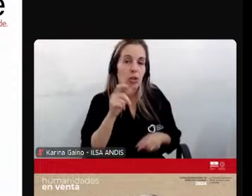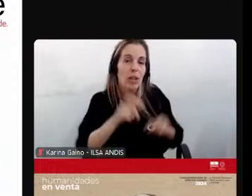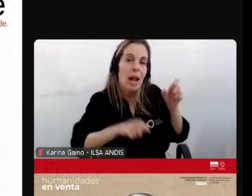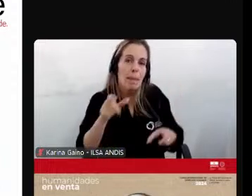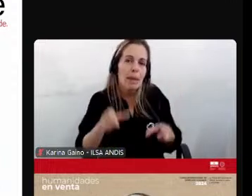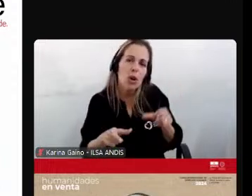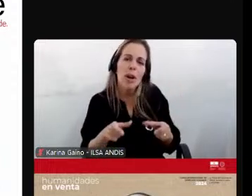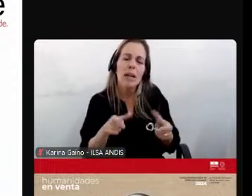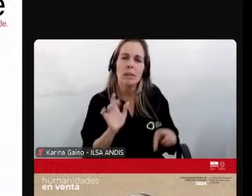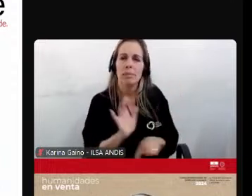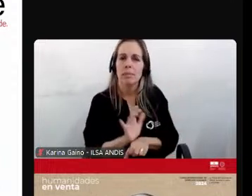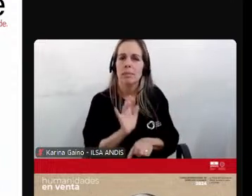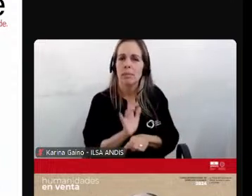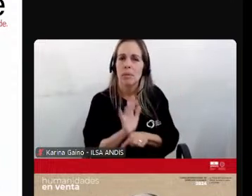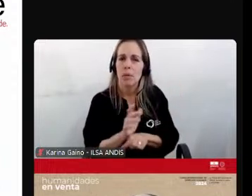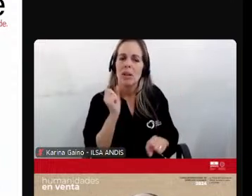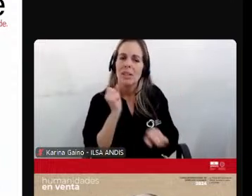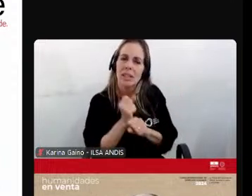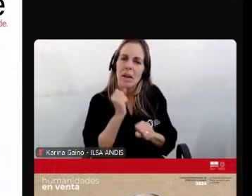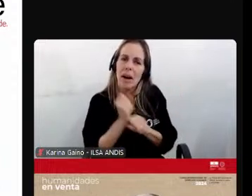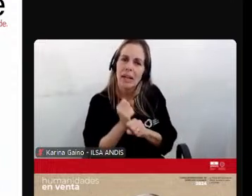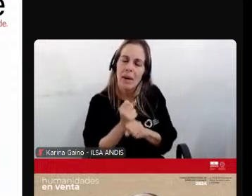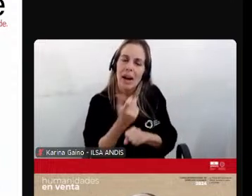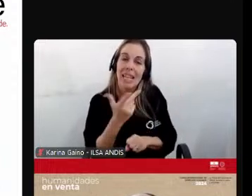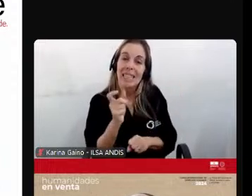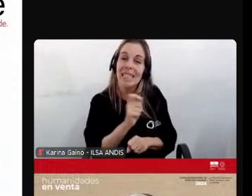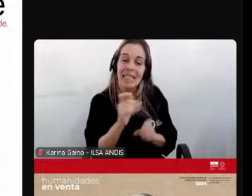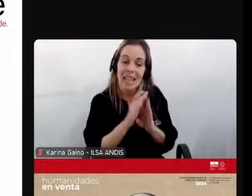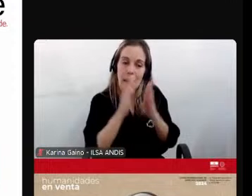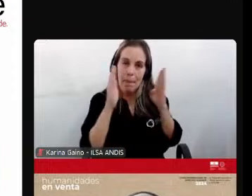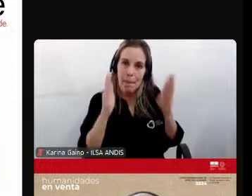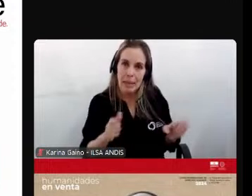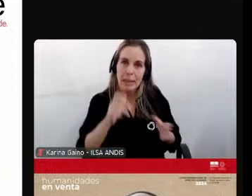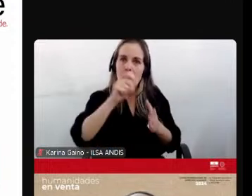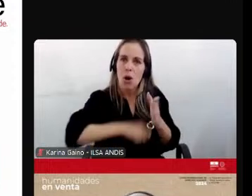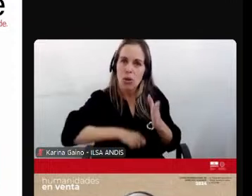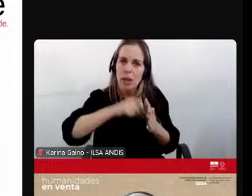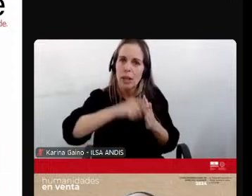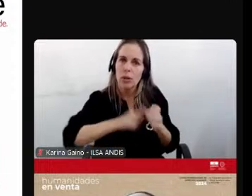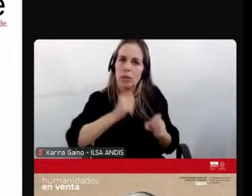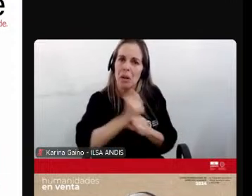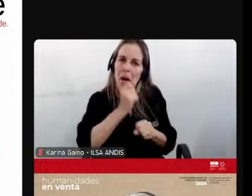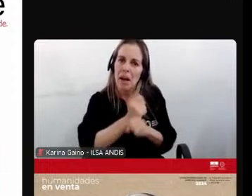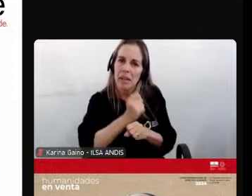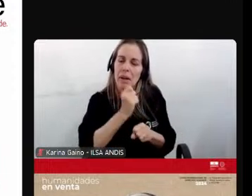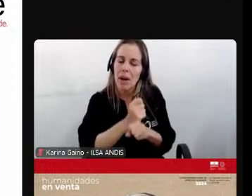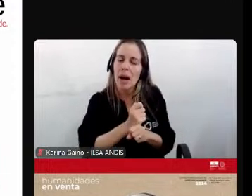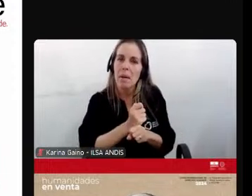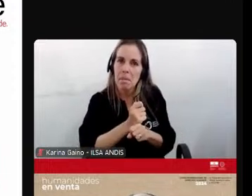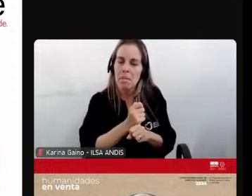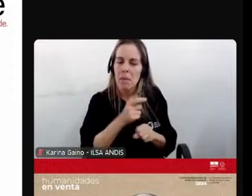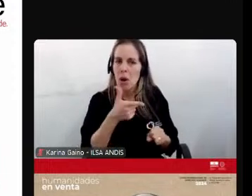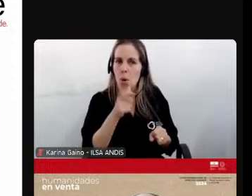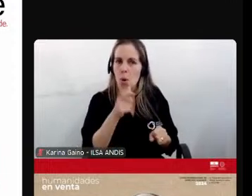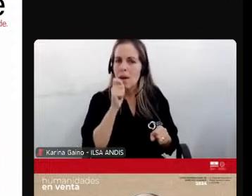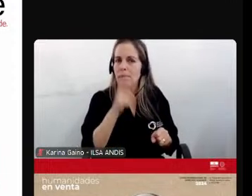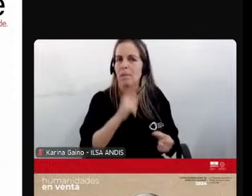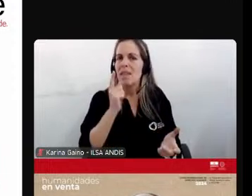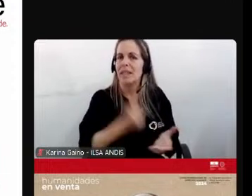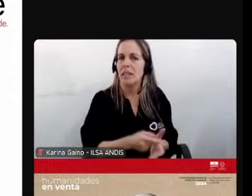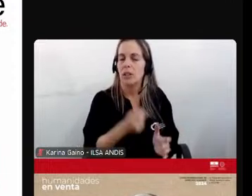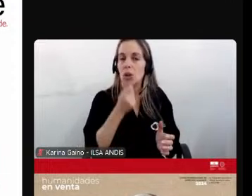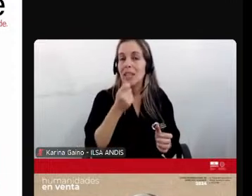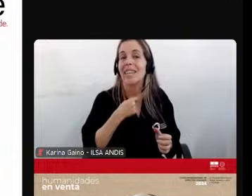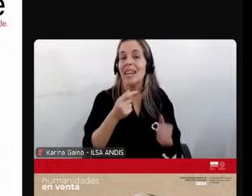terminate the work contract. Again, I will get into some of those elements of coercion, but it may be